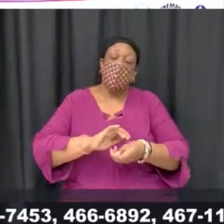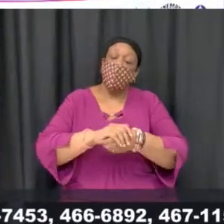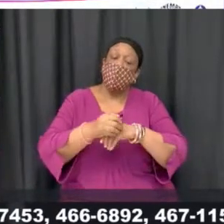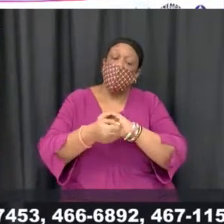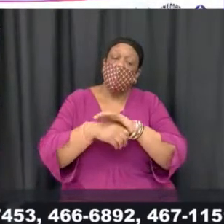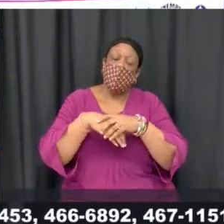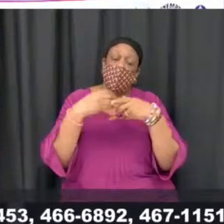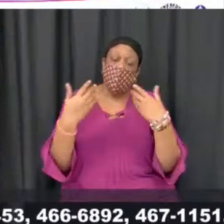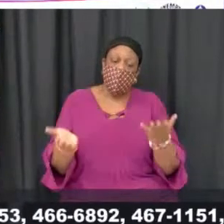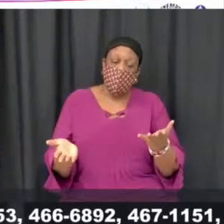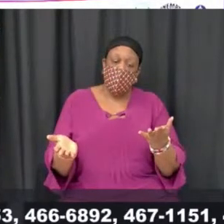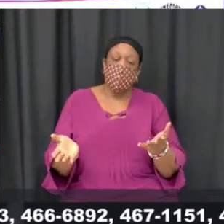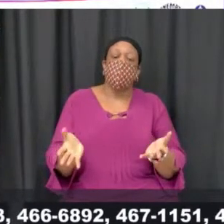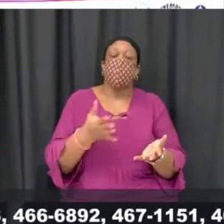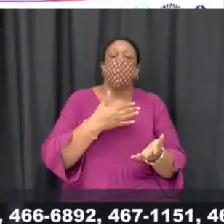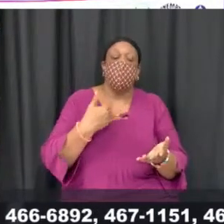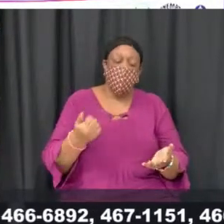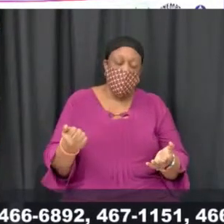which include